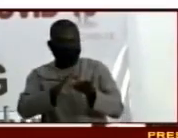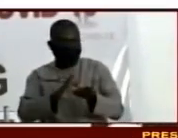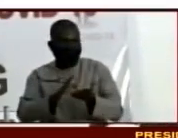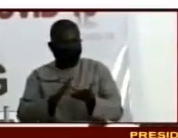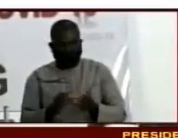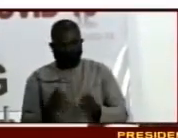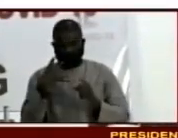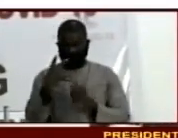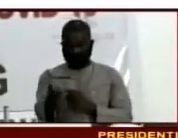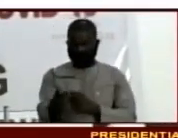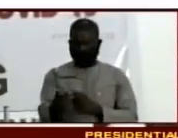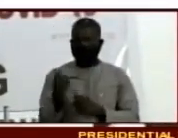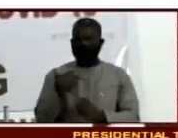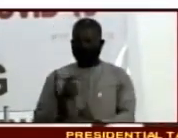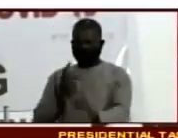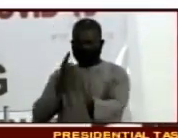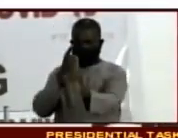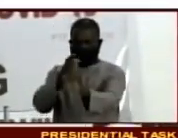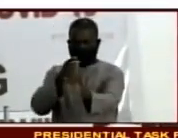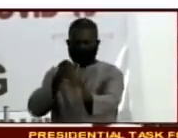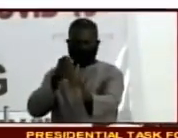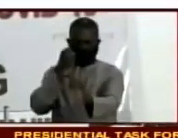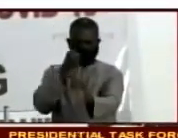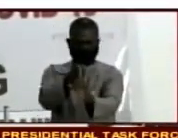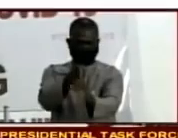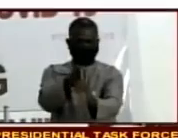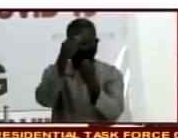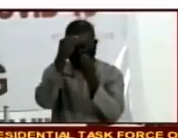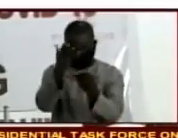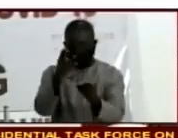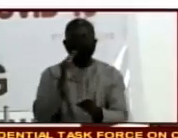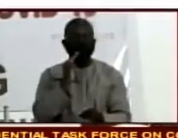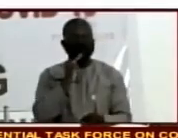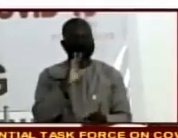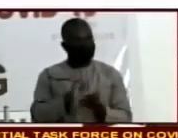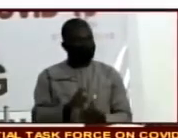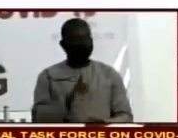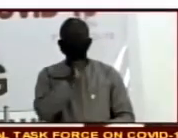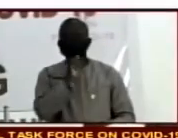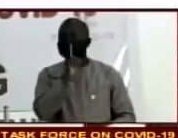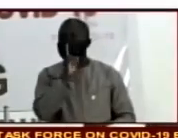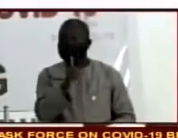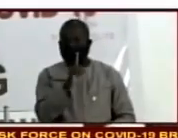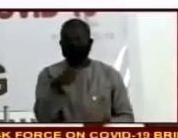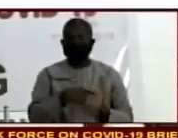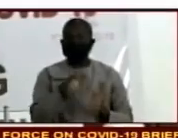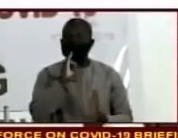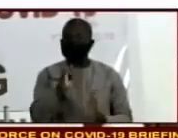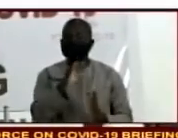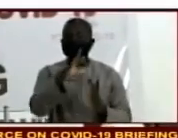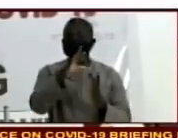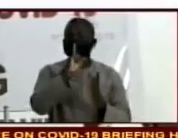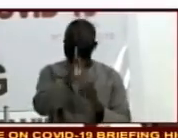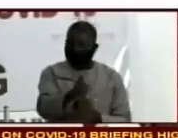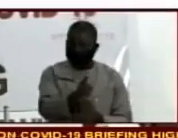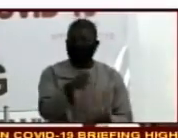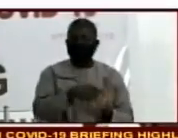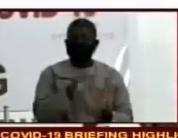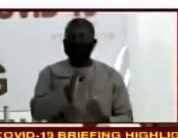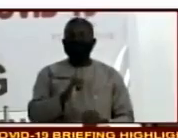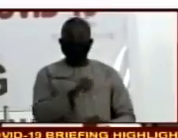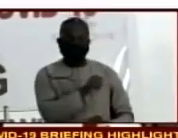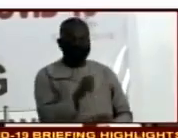rumor and make sure that we inform Nigerians that this is not true, this is the alternative, and this is the reality. So